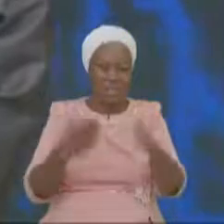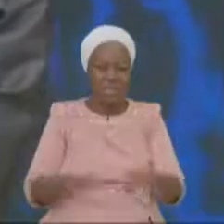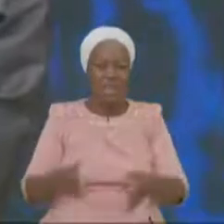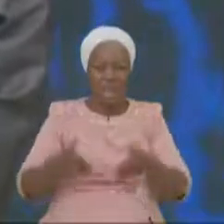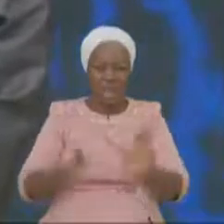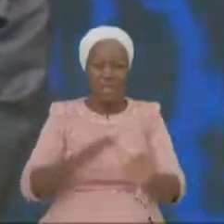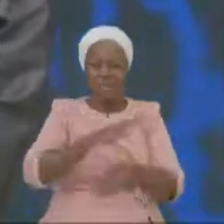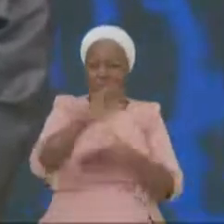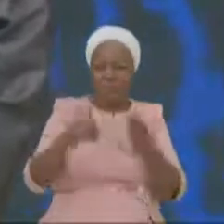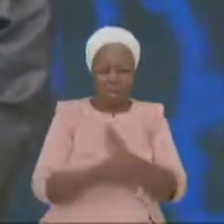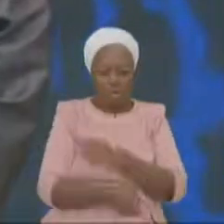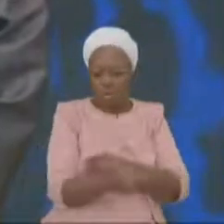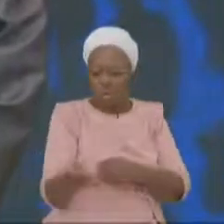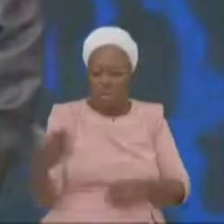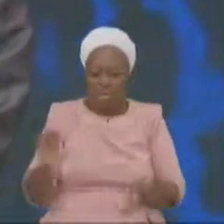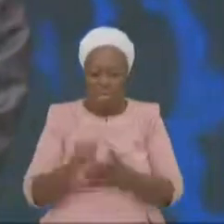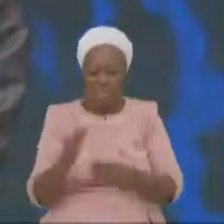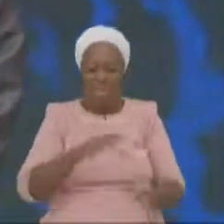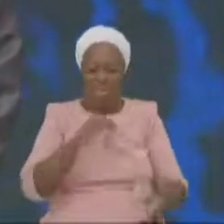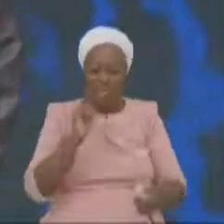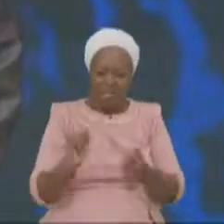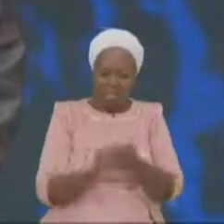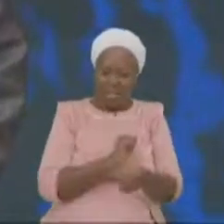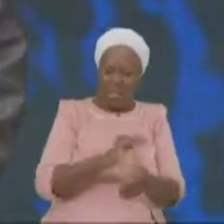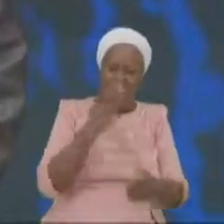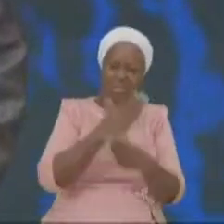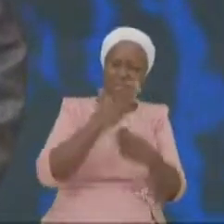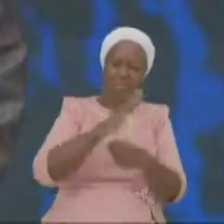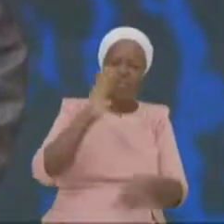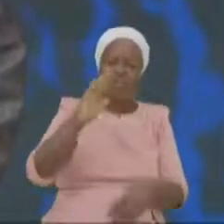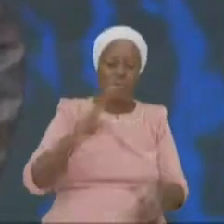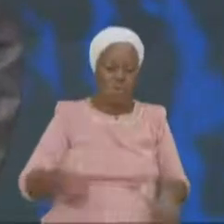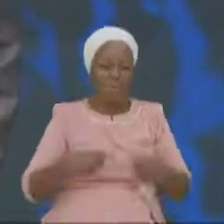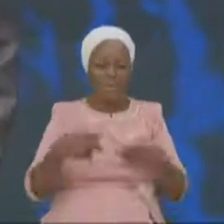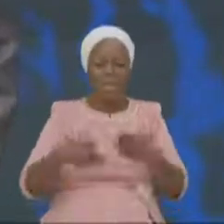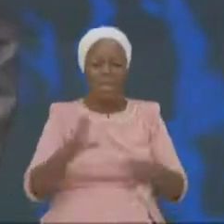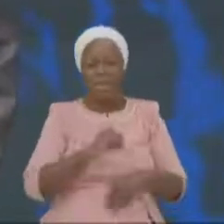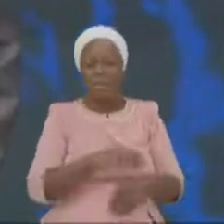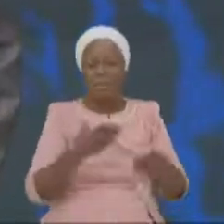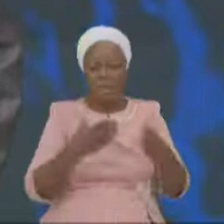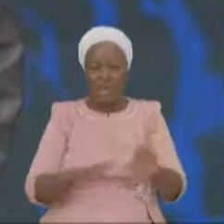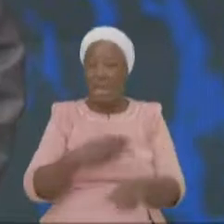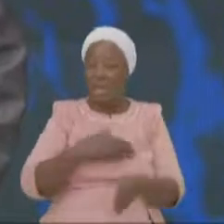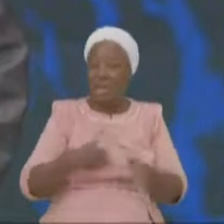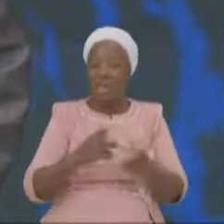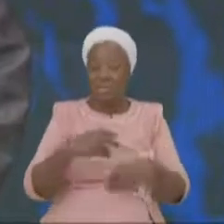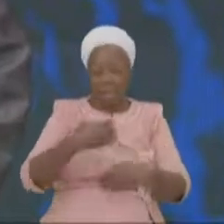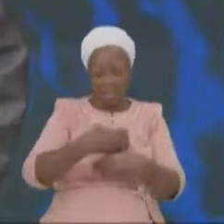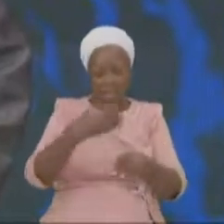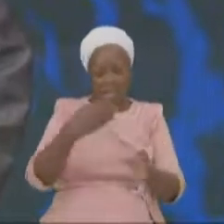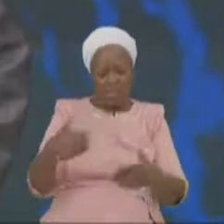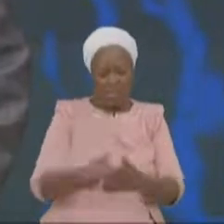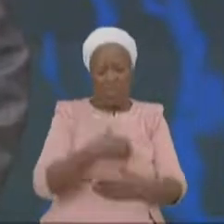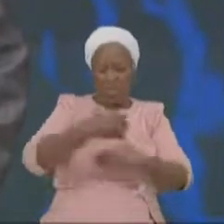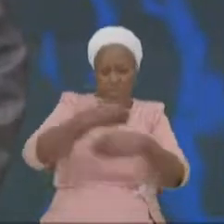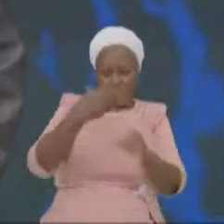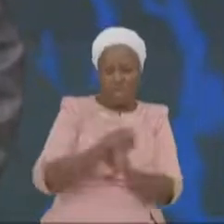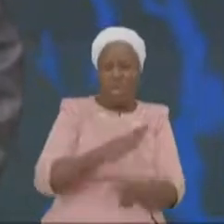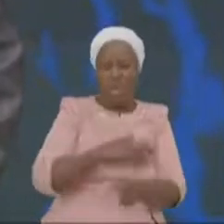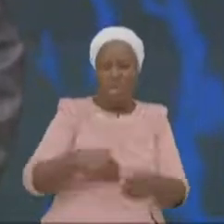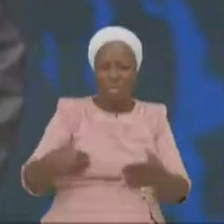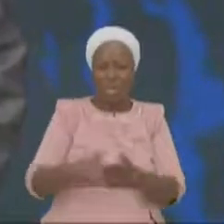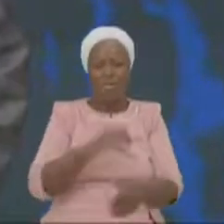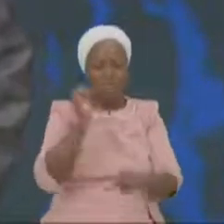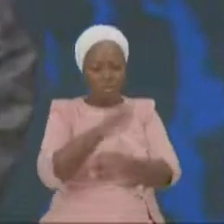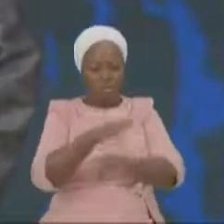those sins that have been bothering your life, let them die, and let the new creature, a new conqueror, a